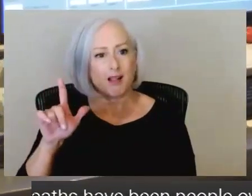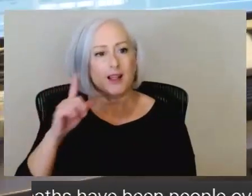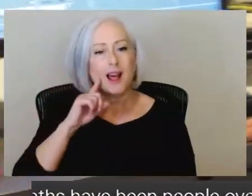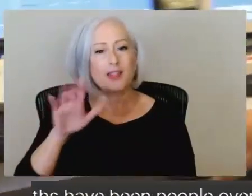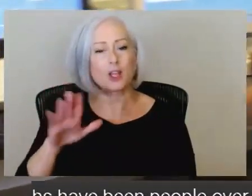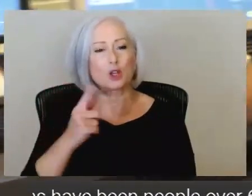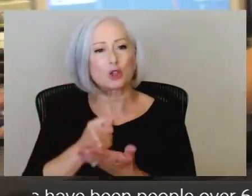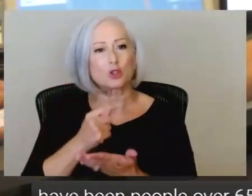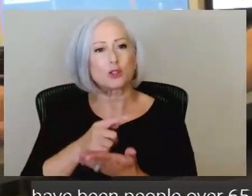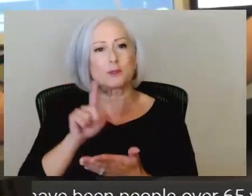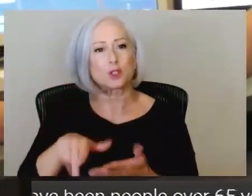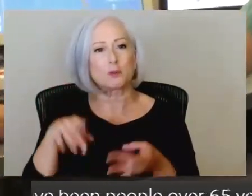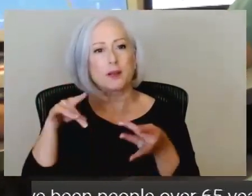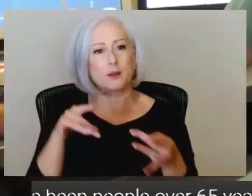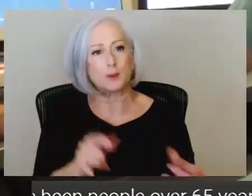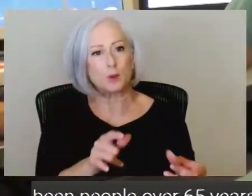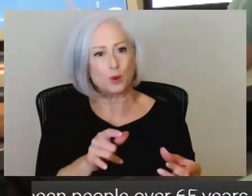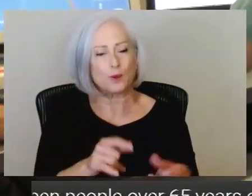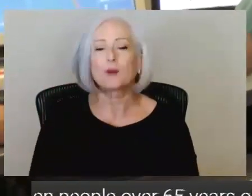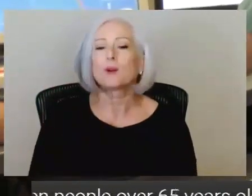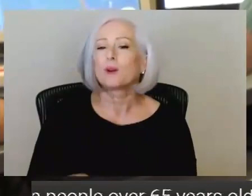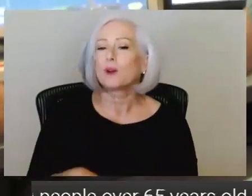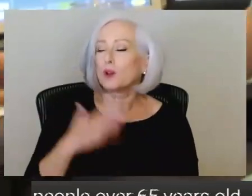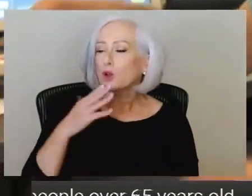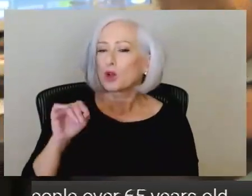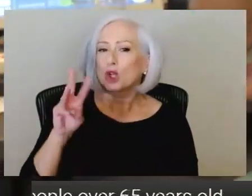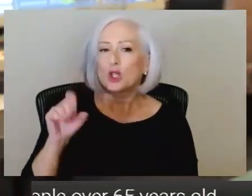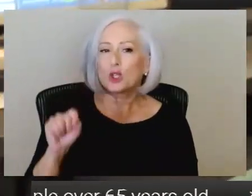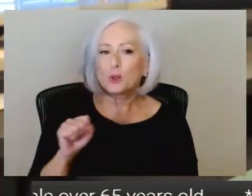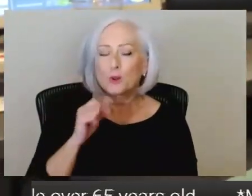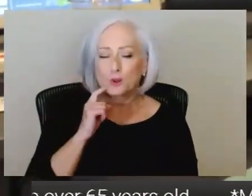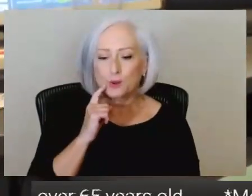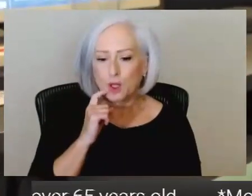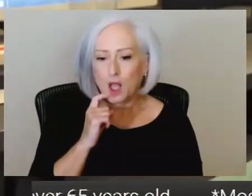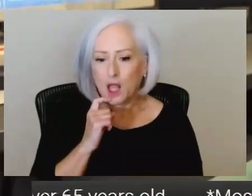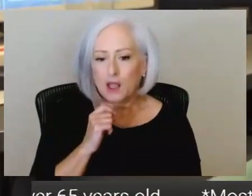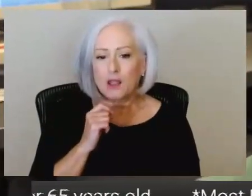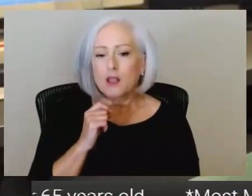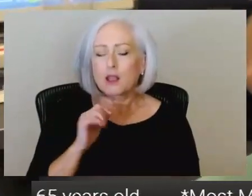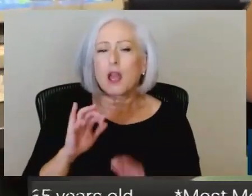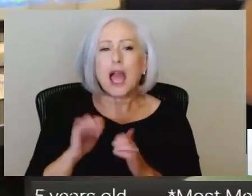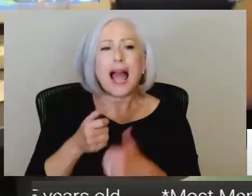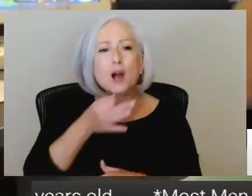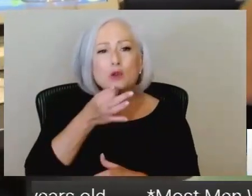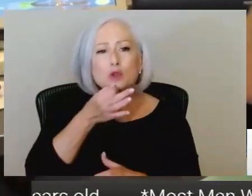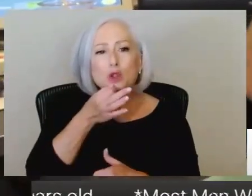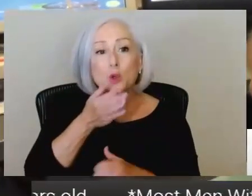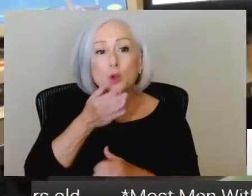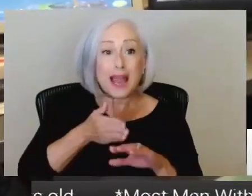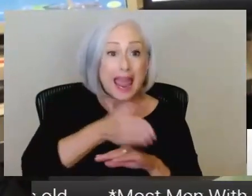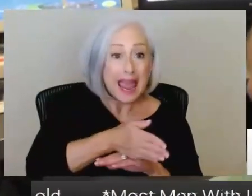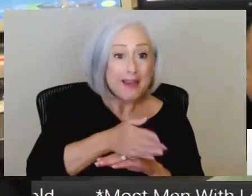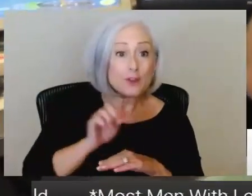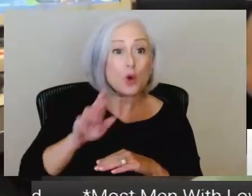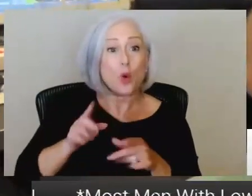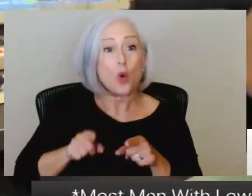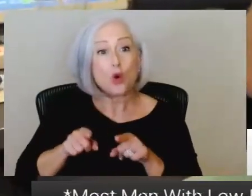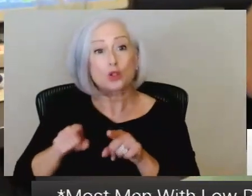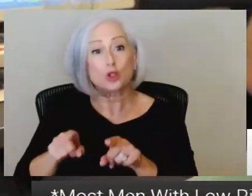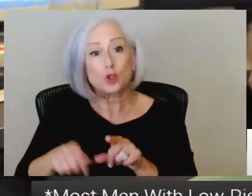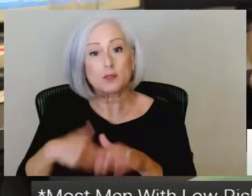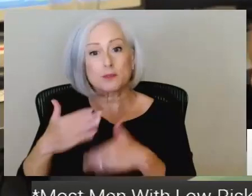Oh, that's such good news. And how soon after or during this procedure, how immediate will it be that